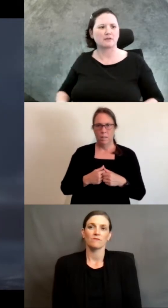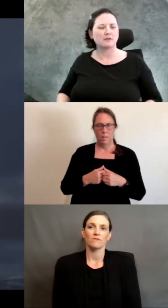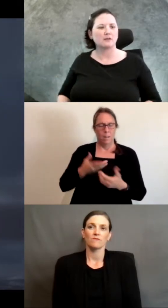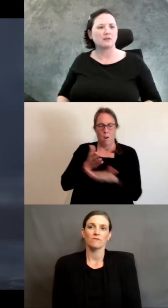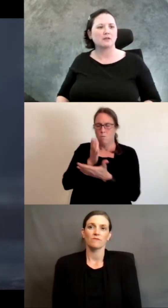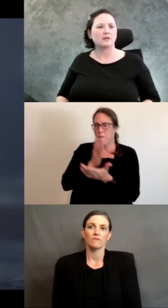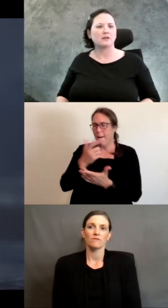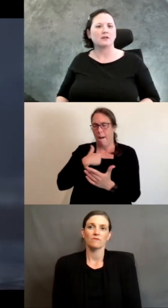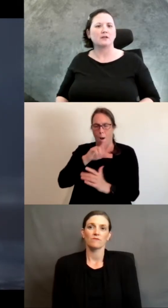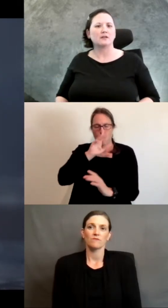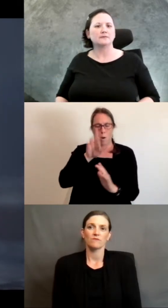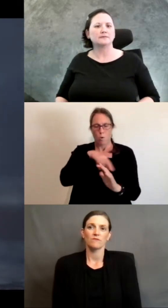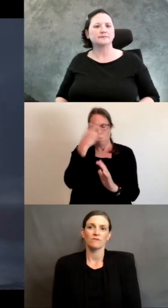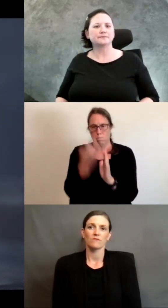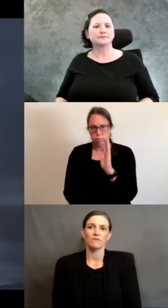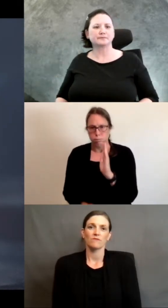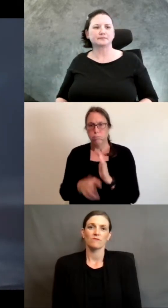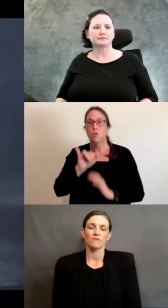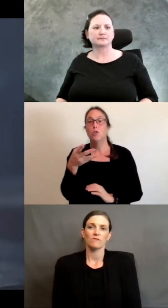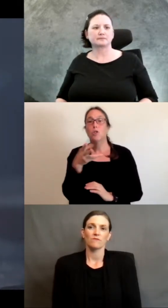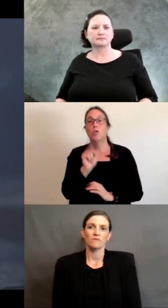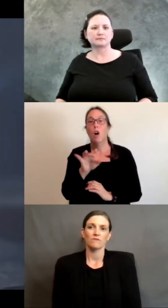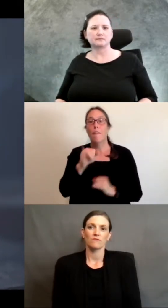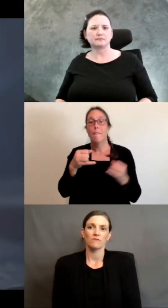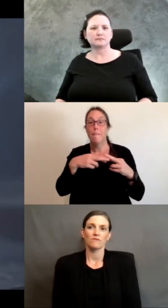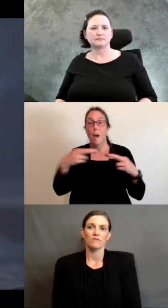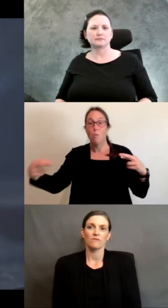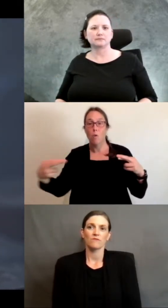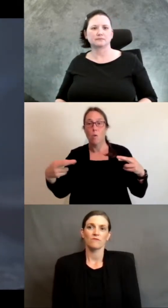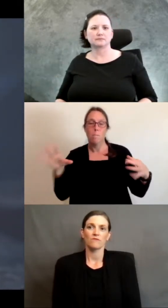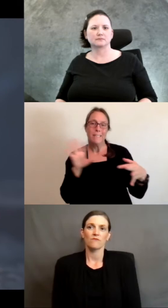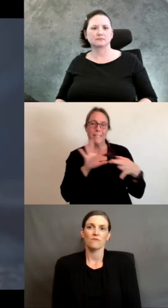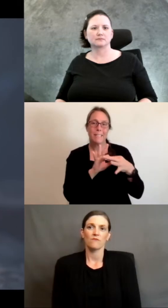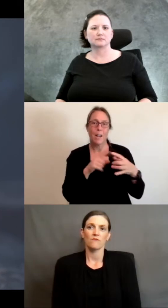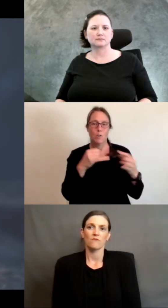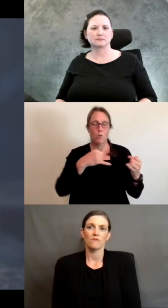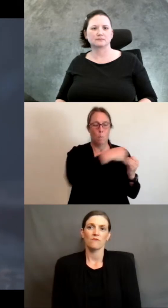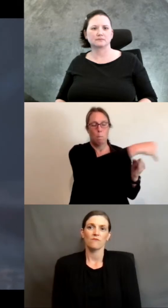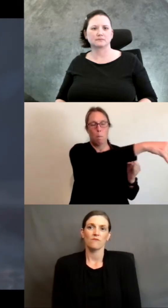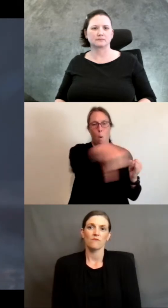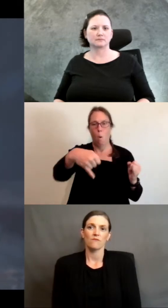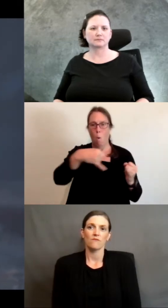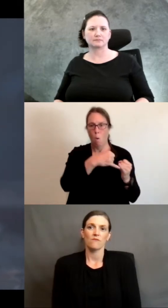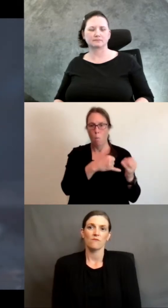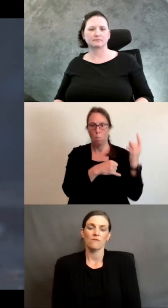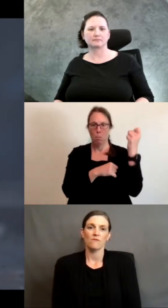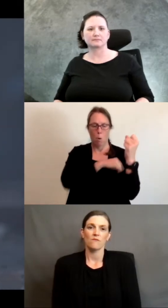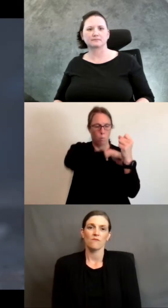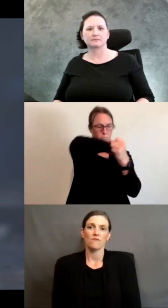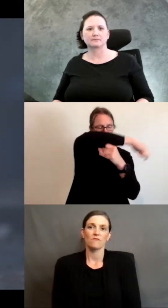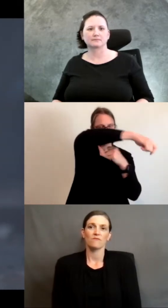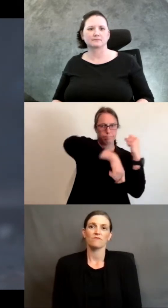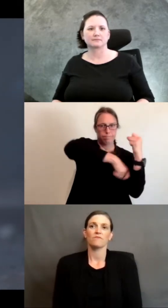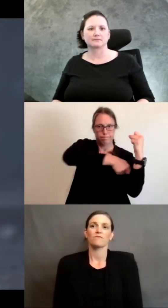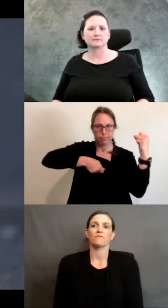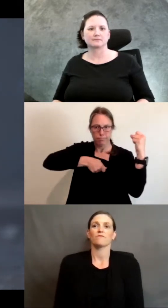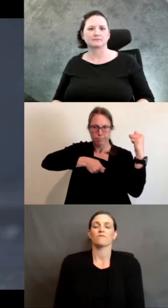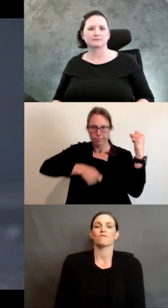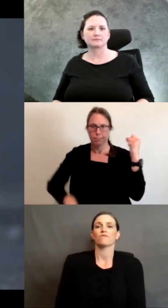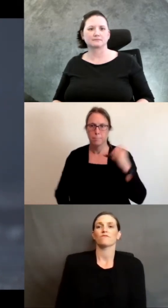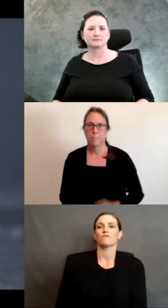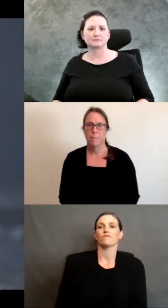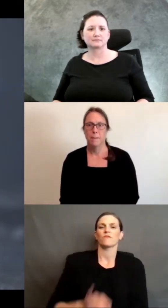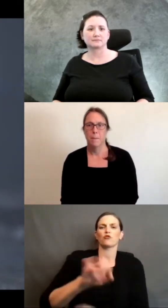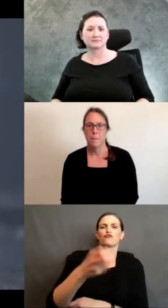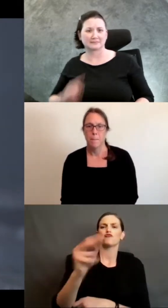pole over there. You serious? We're serious. John ties the rope onto a pole anchored